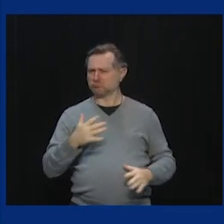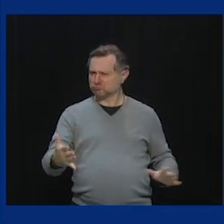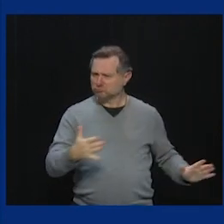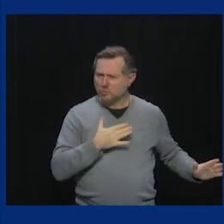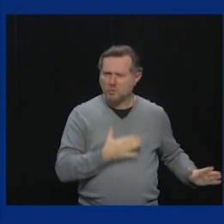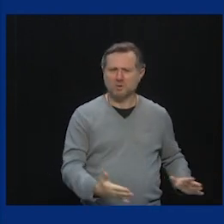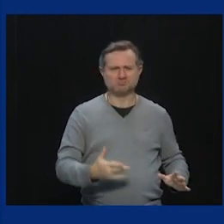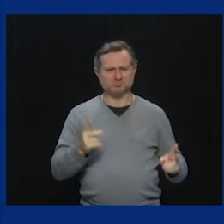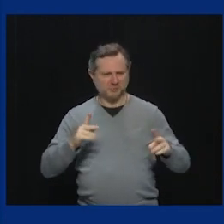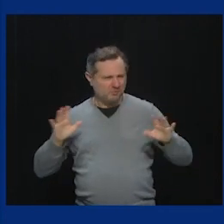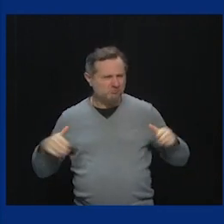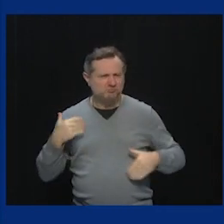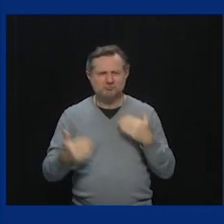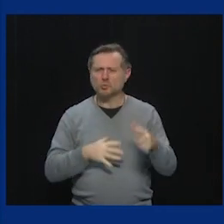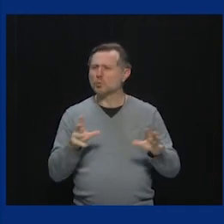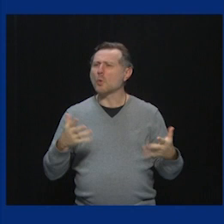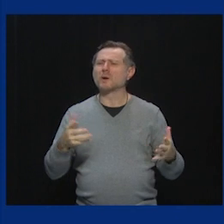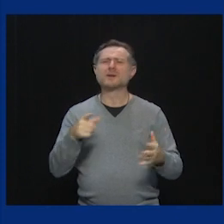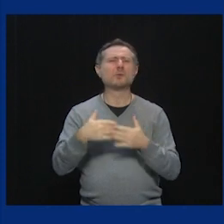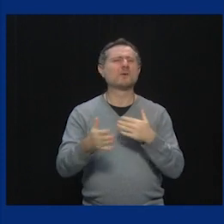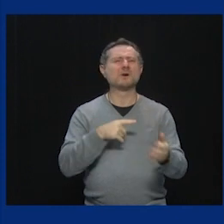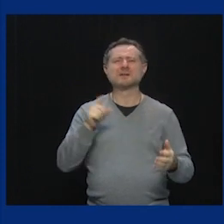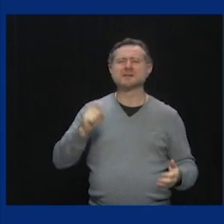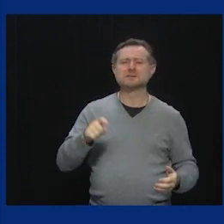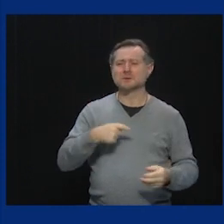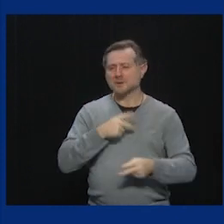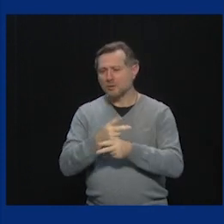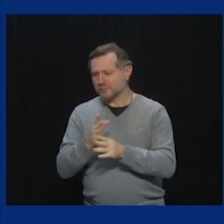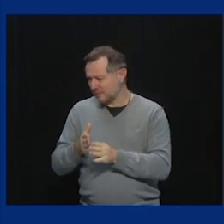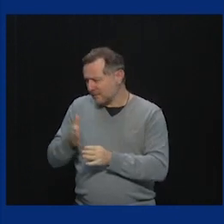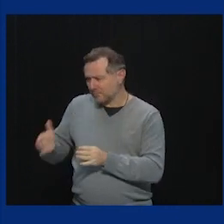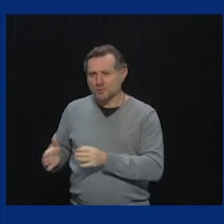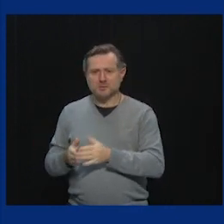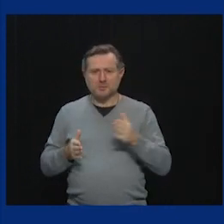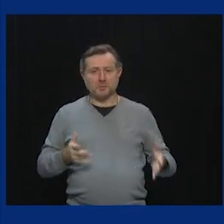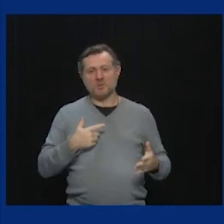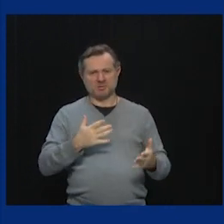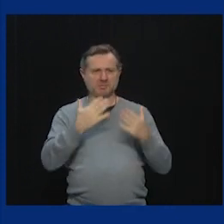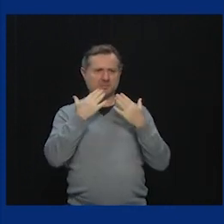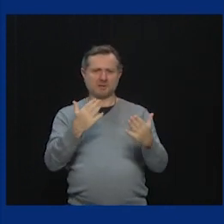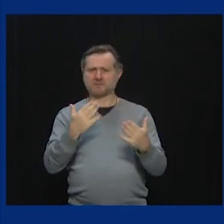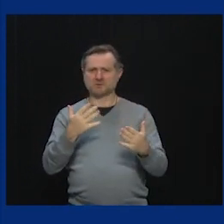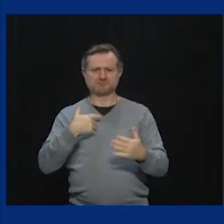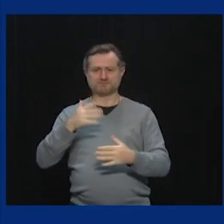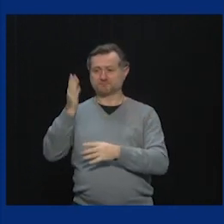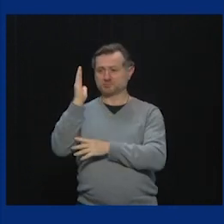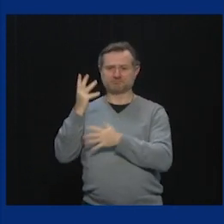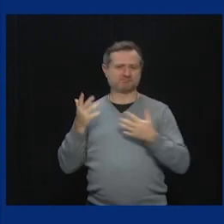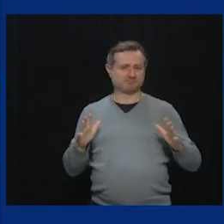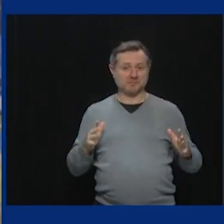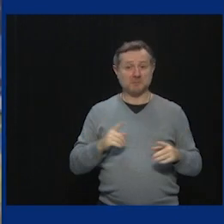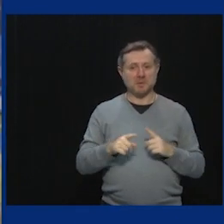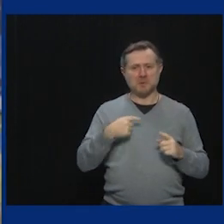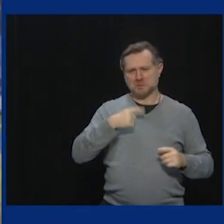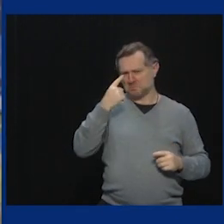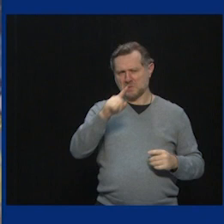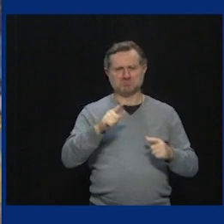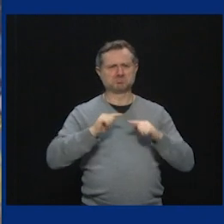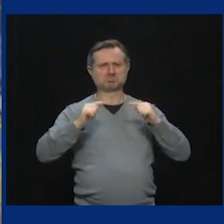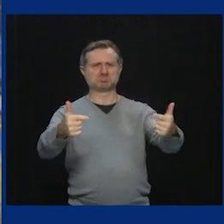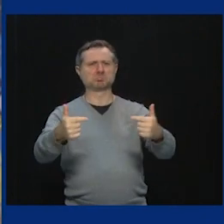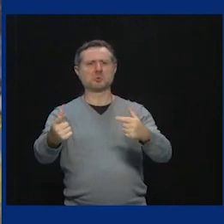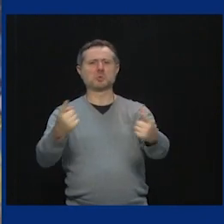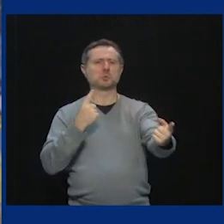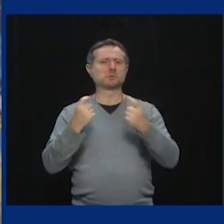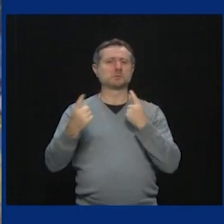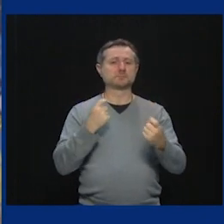take care of our fellow neighbors. And so thank you. That's my presentation, but I'd be happy to take some questions. I think we'll start with some Zoom just